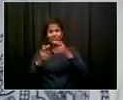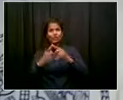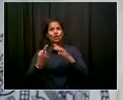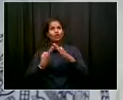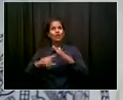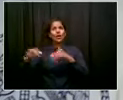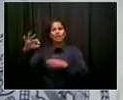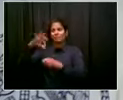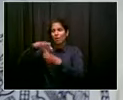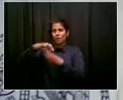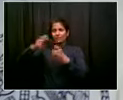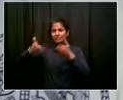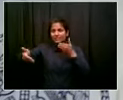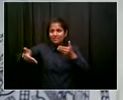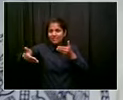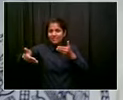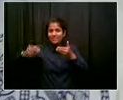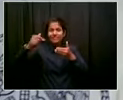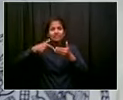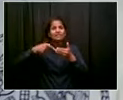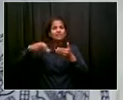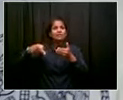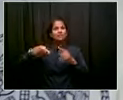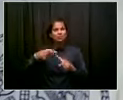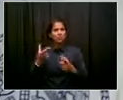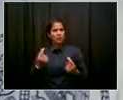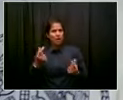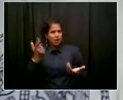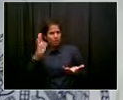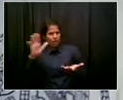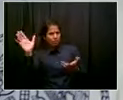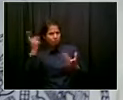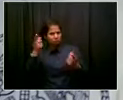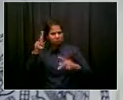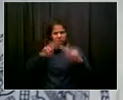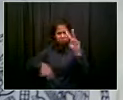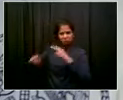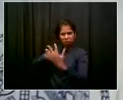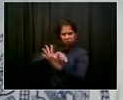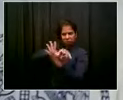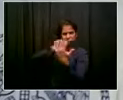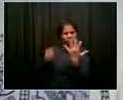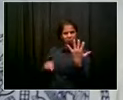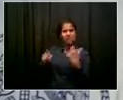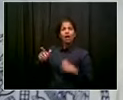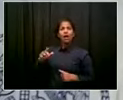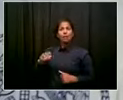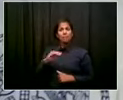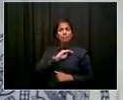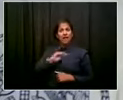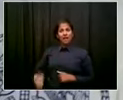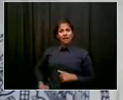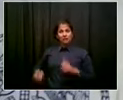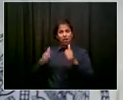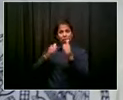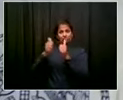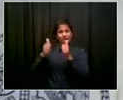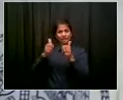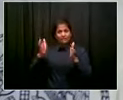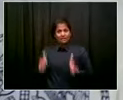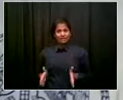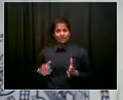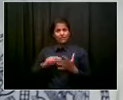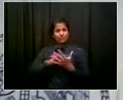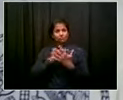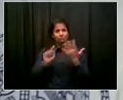of where things stand now and what specifically you made of aoc endorsing mile wiley over the weekend um andrew